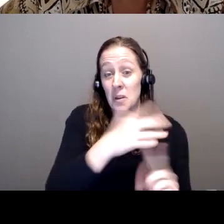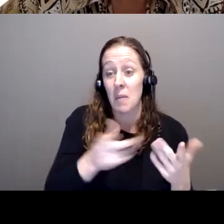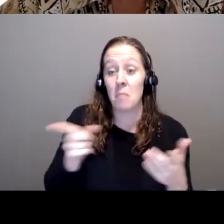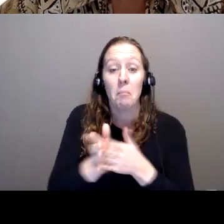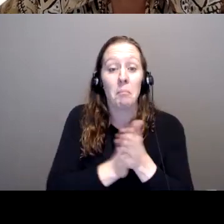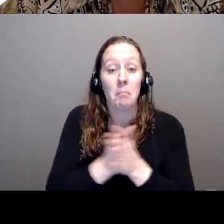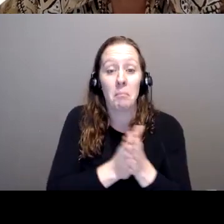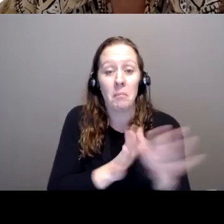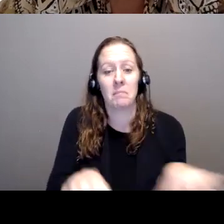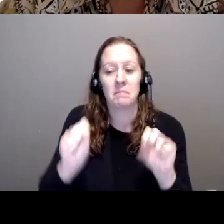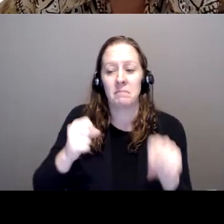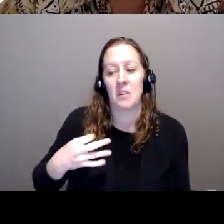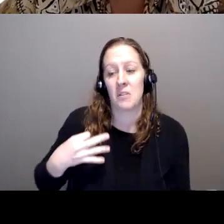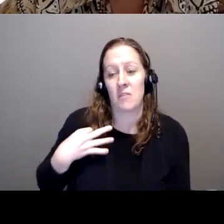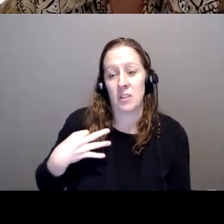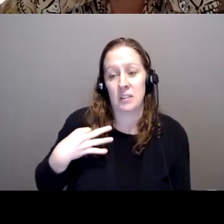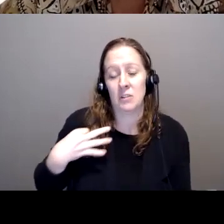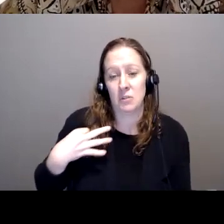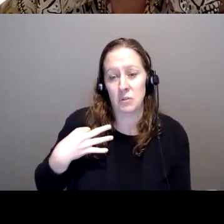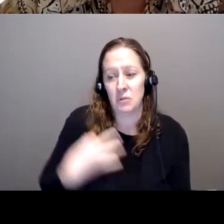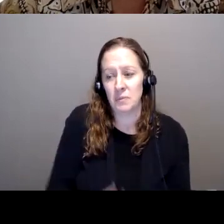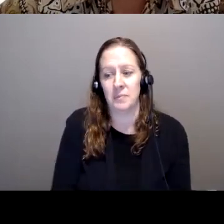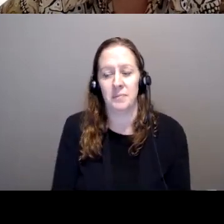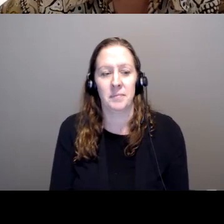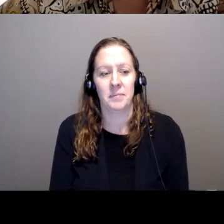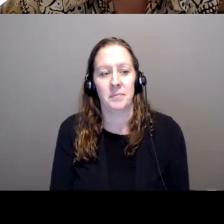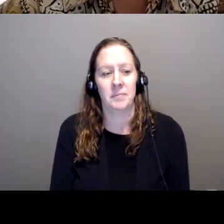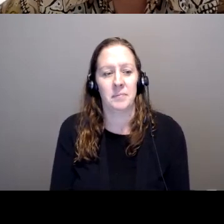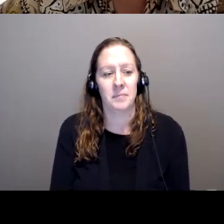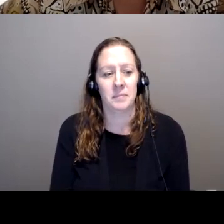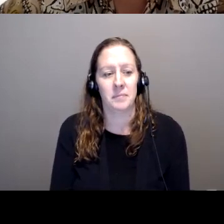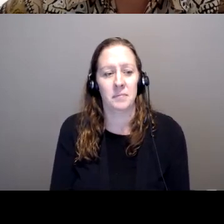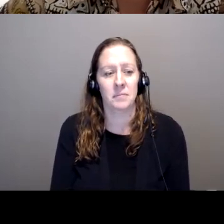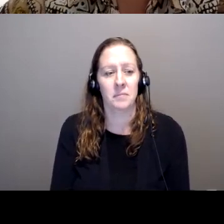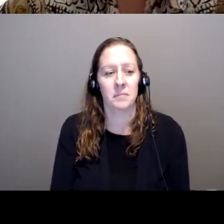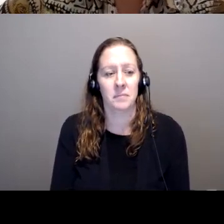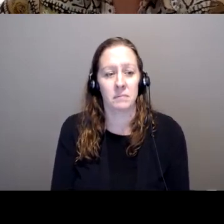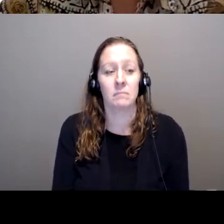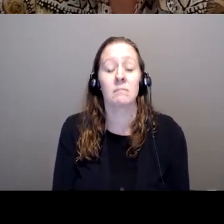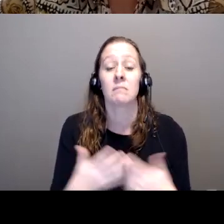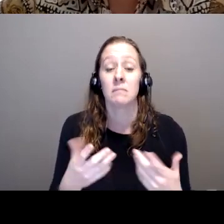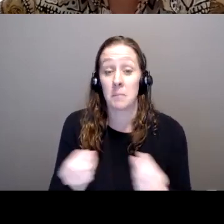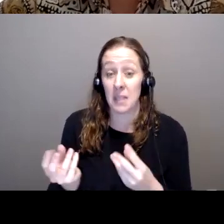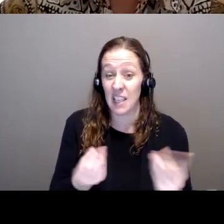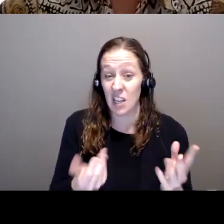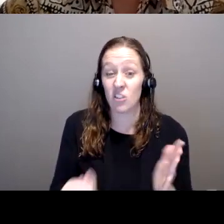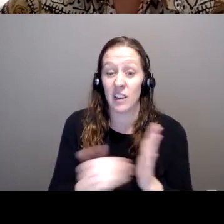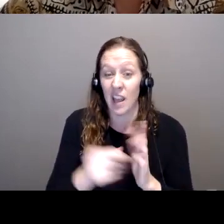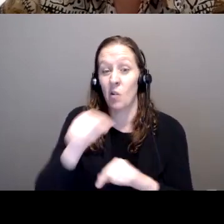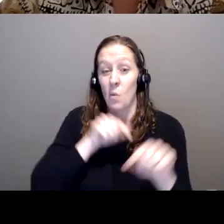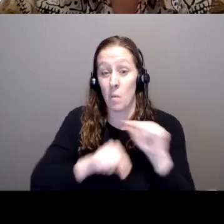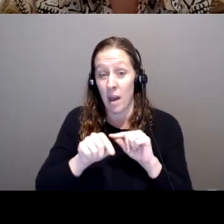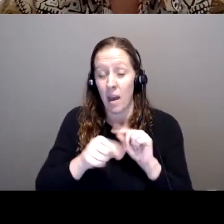interested in volunteering. So we could revisit the mediation or the circle